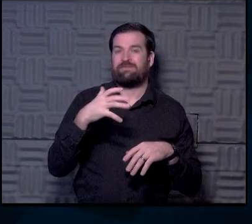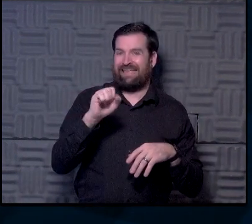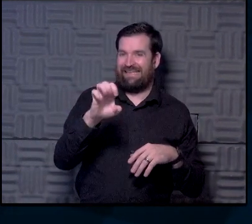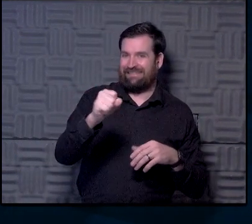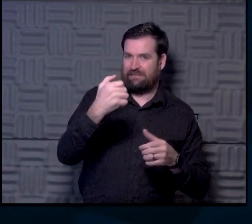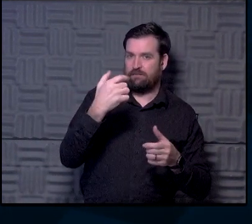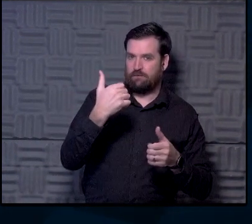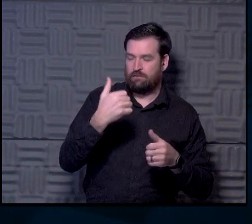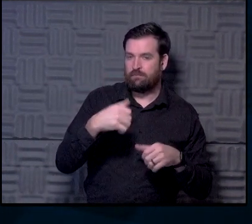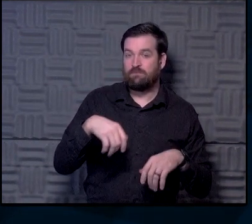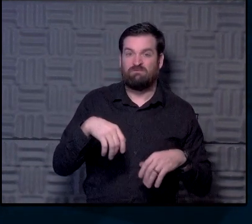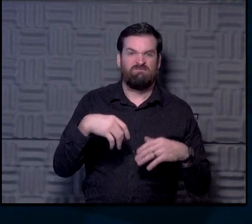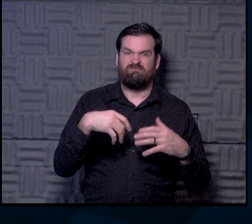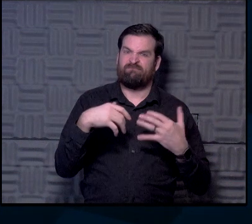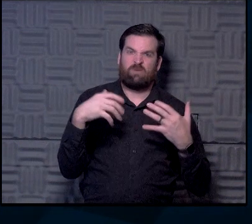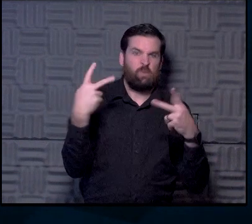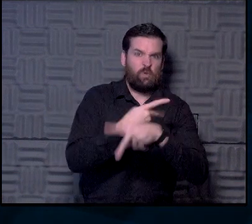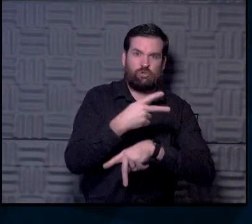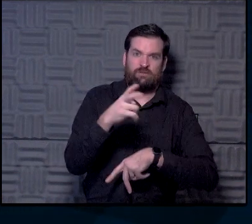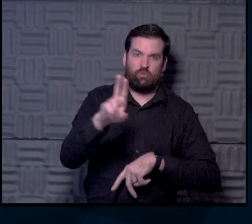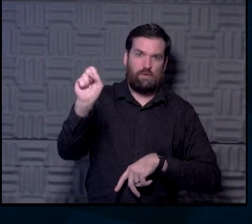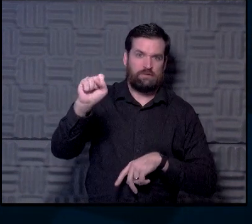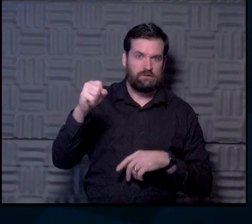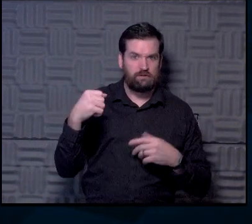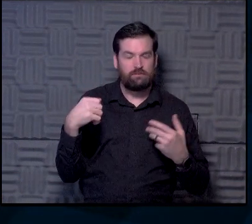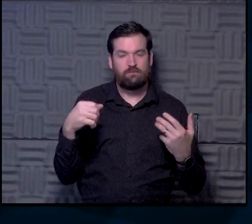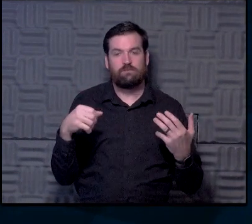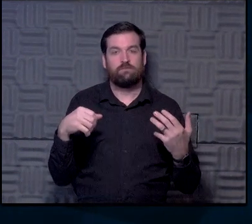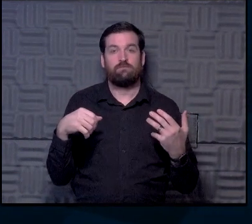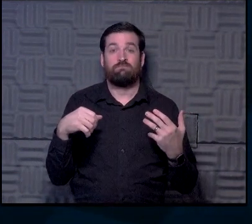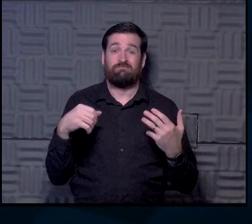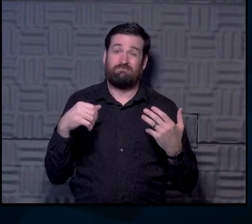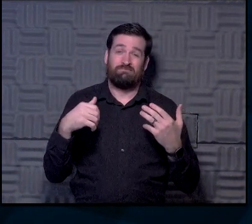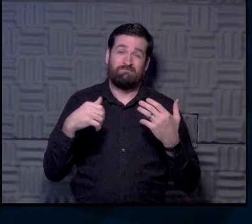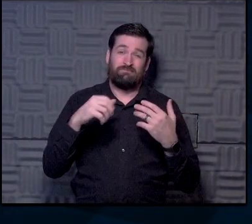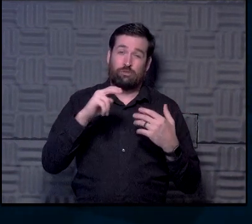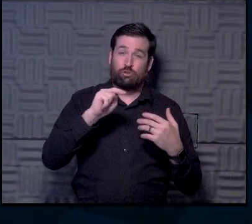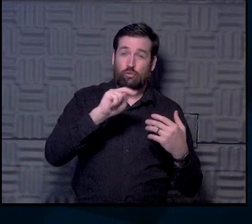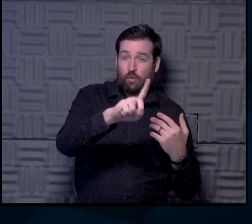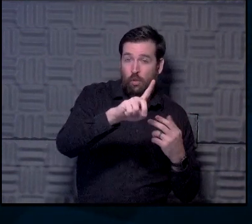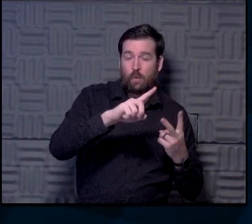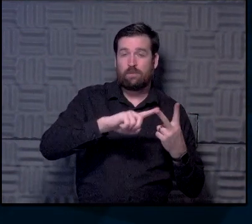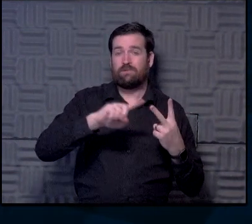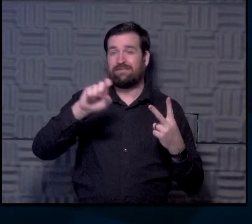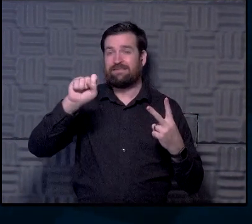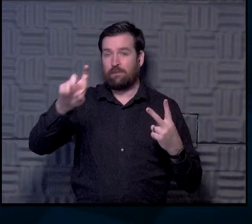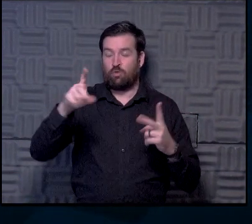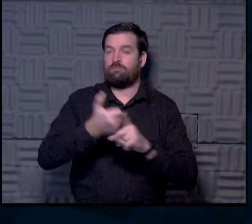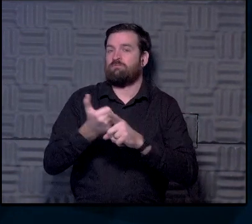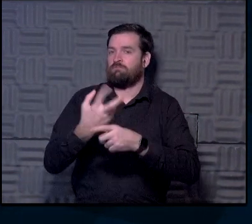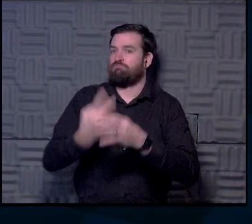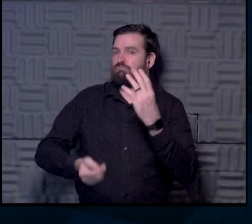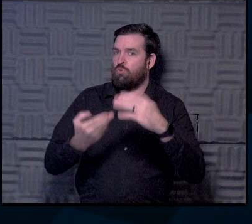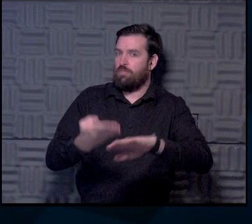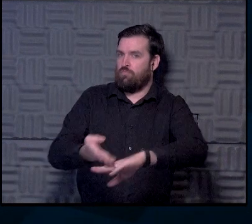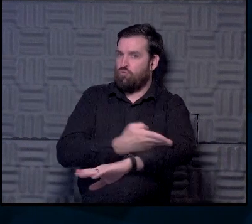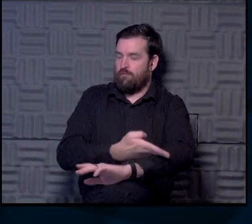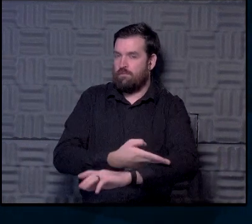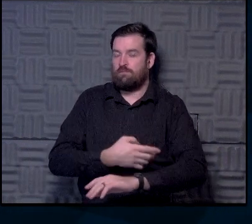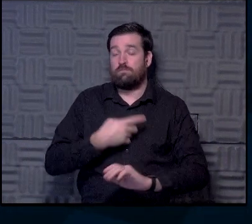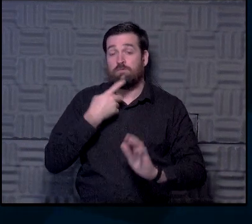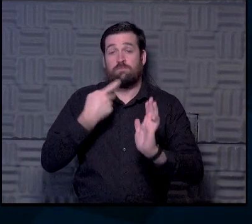Midwest, was leading the nation. And that was a lot in North and South Dakota, which has improved. But you can see that even